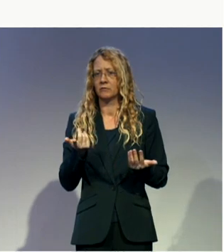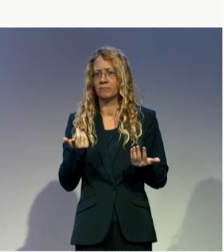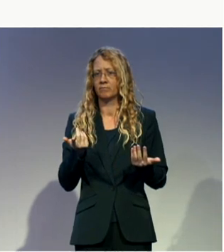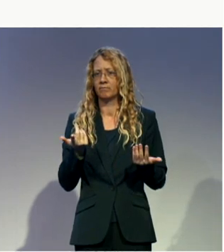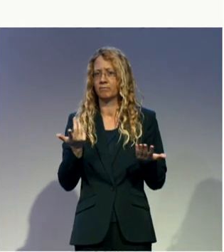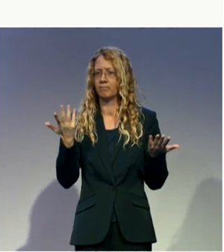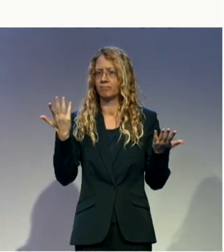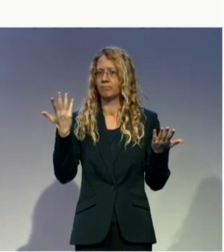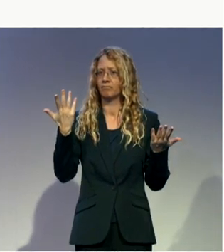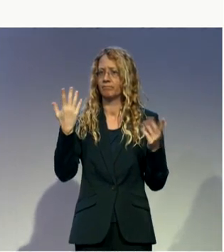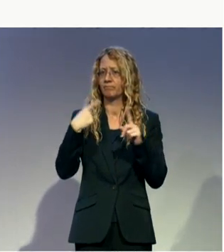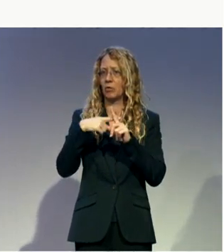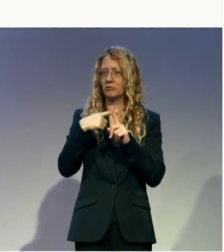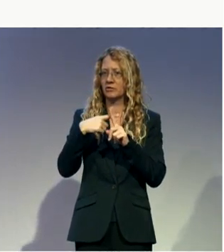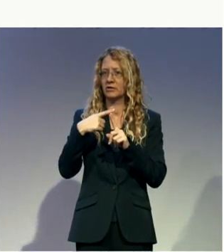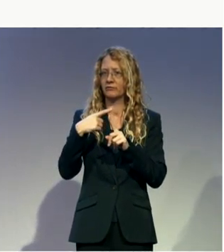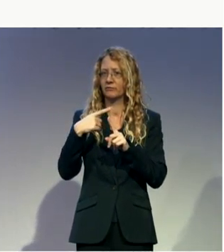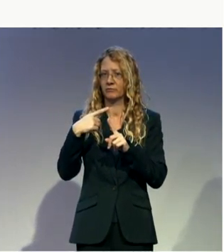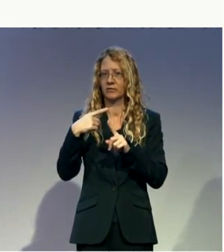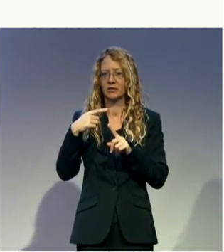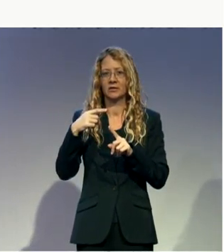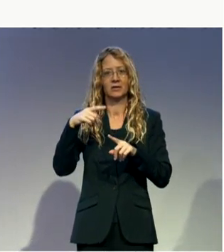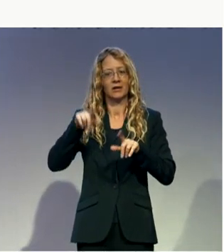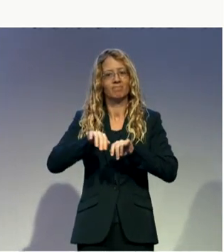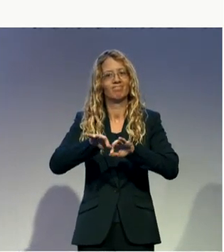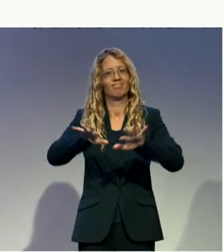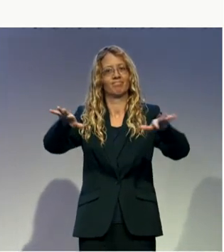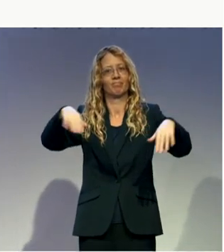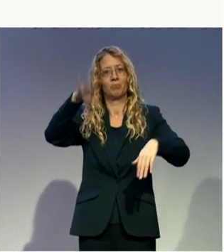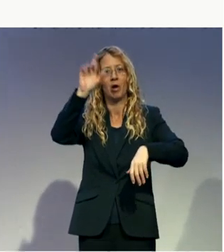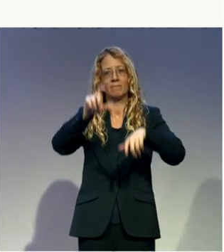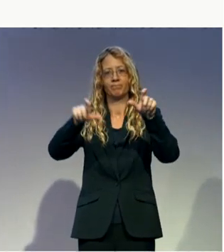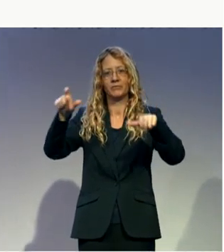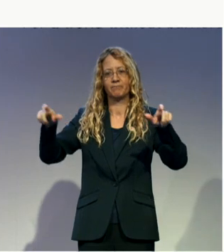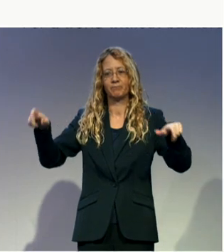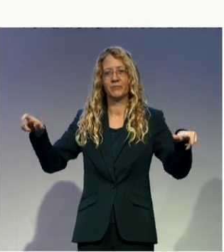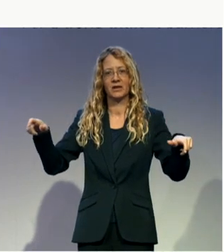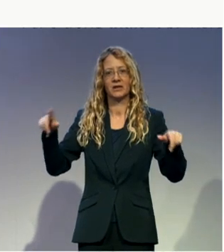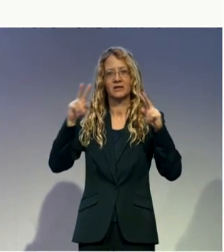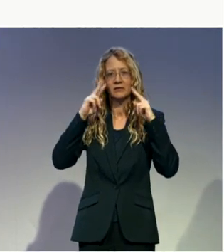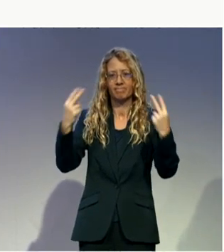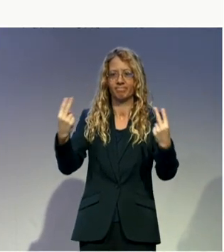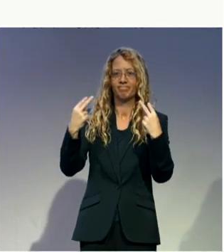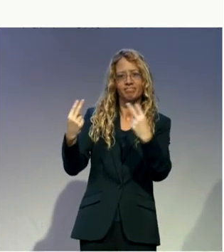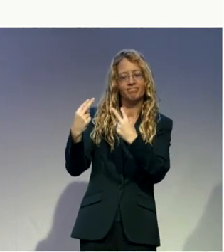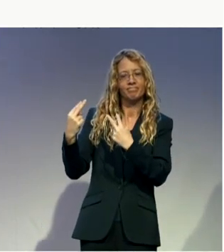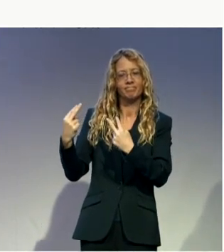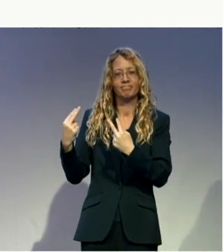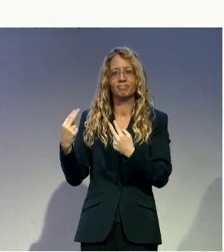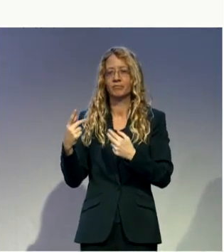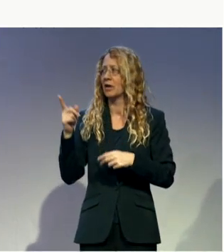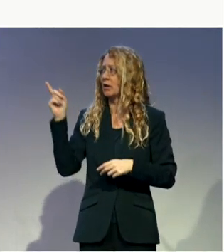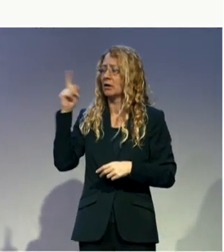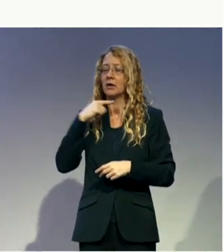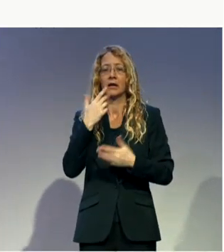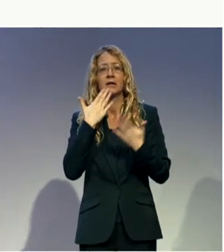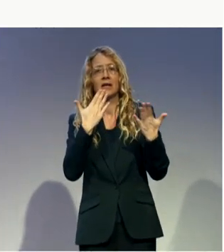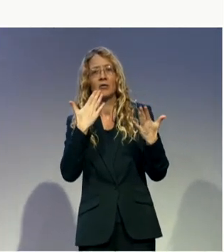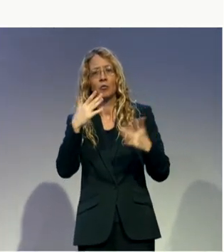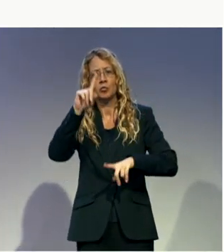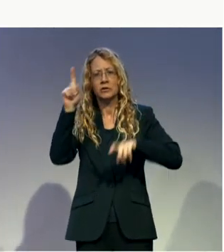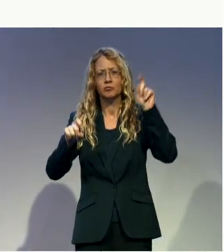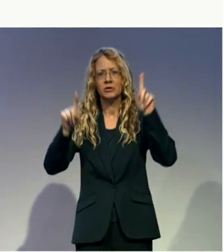Thank you. Thank you for all the questions. Thank you, panelists, for such great examples of work that helps people to